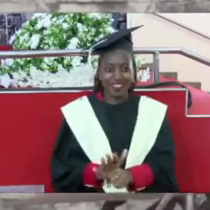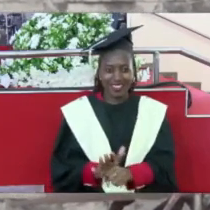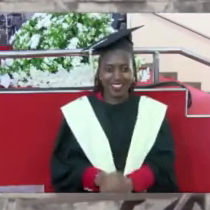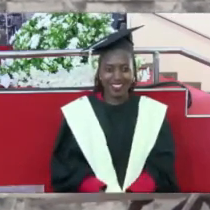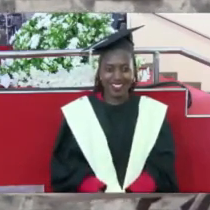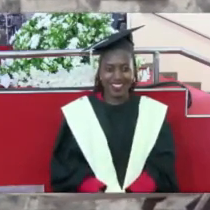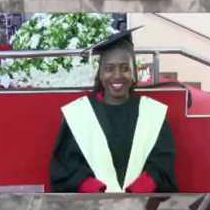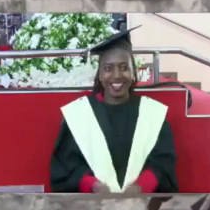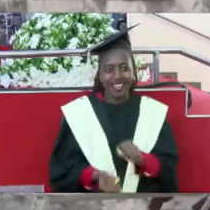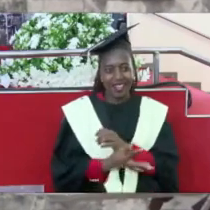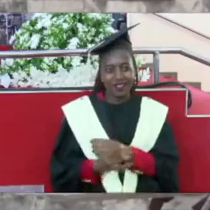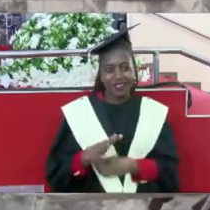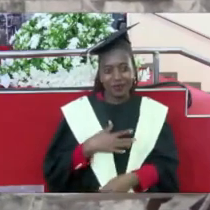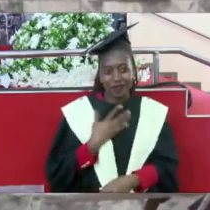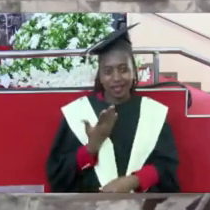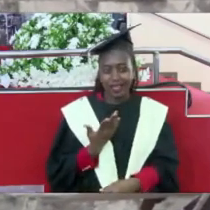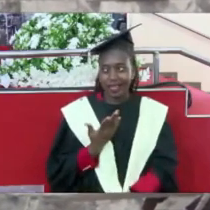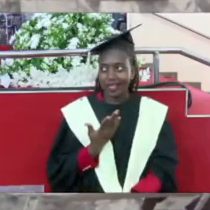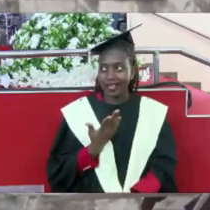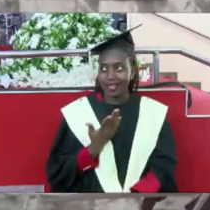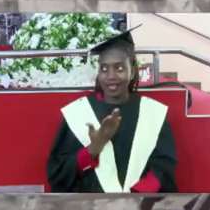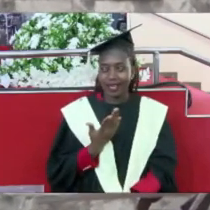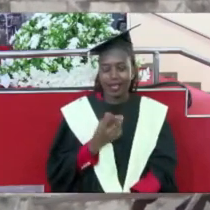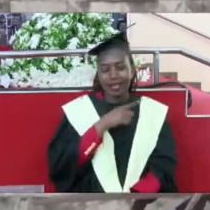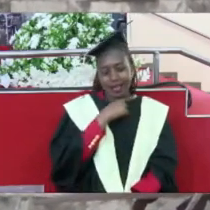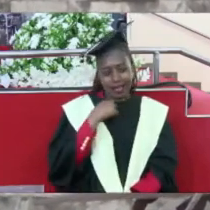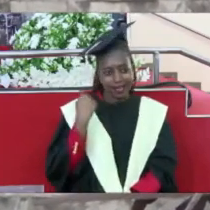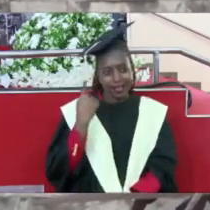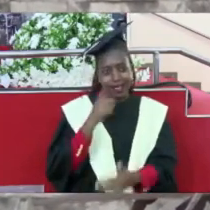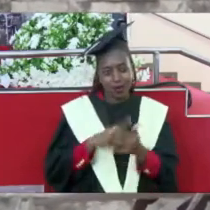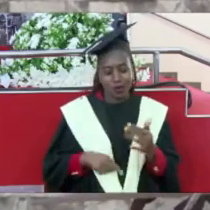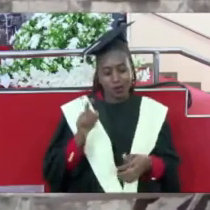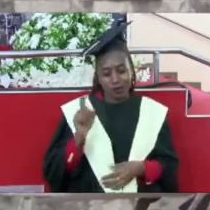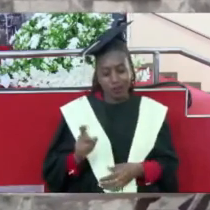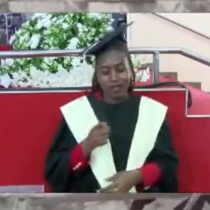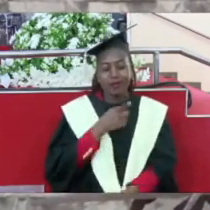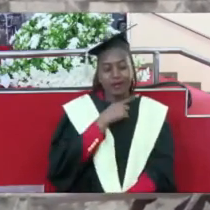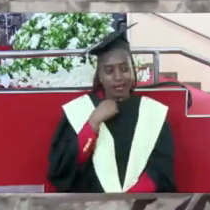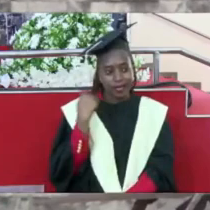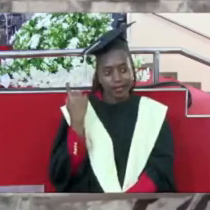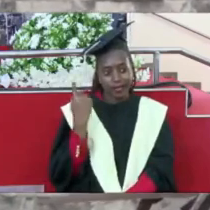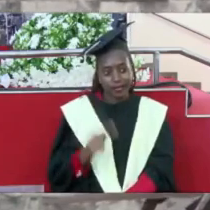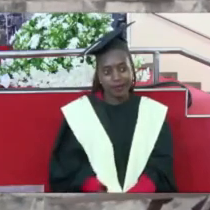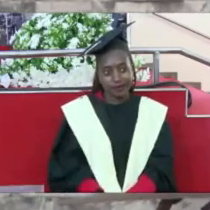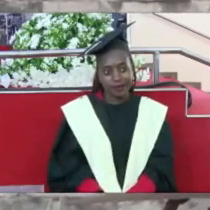My advice is to kill that which needs to be killed.